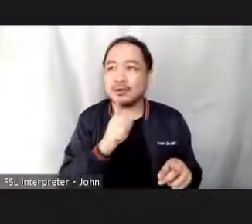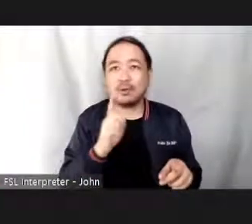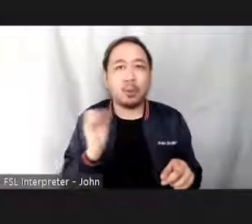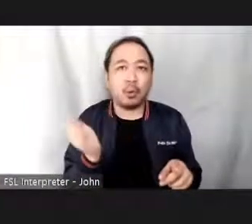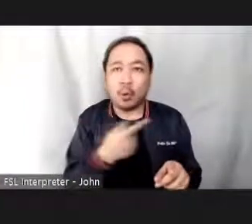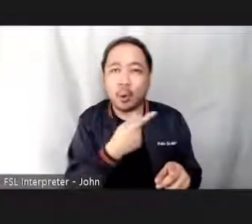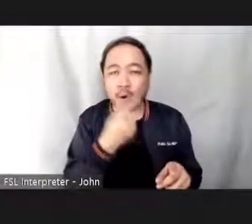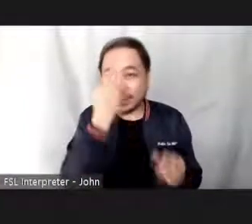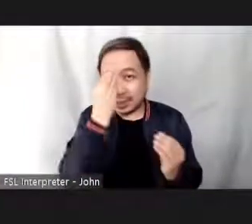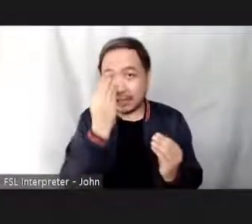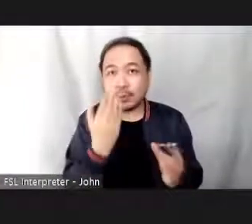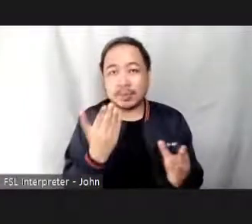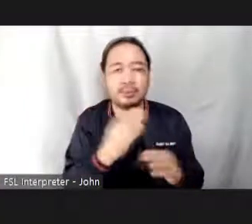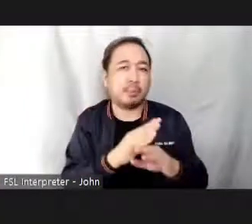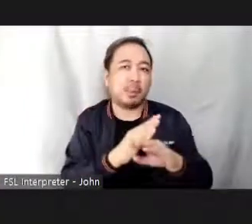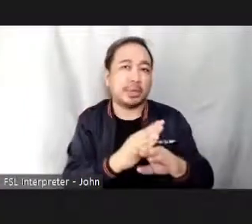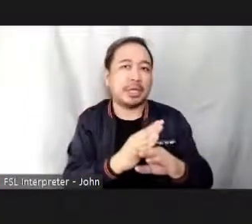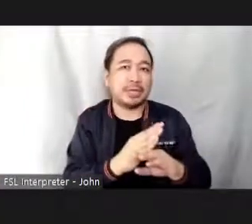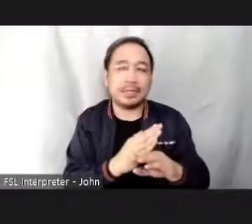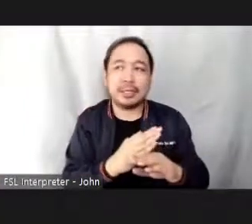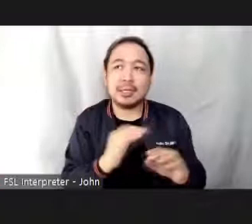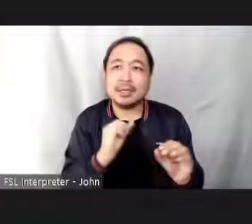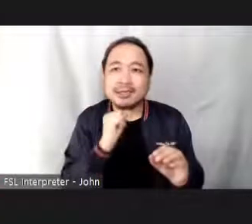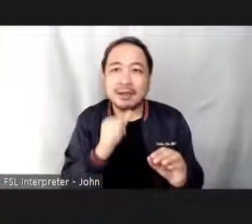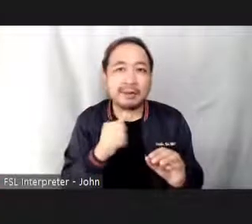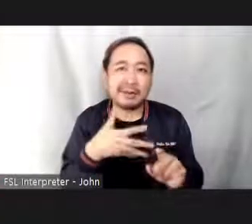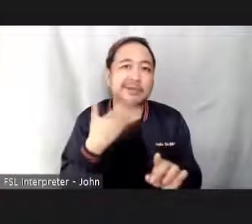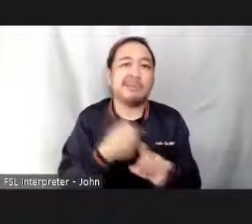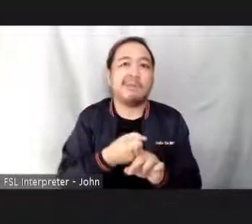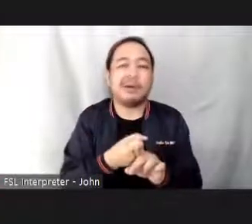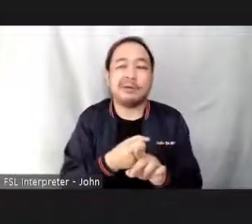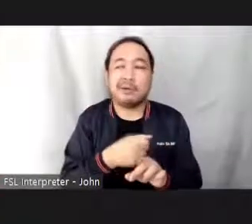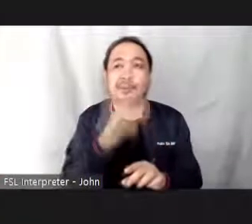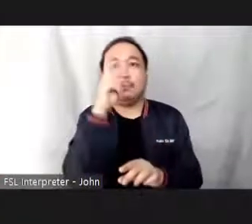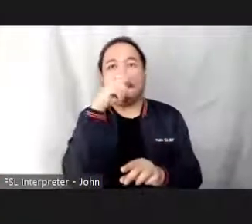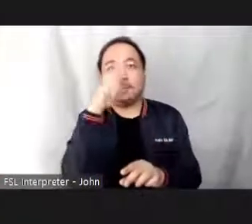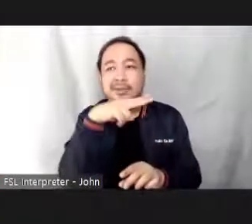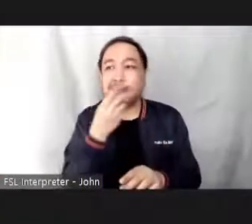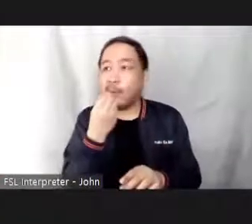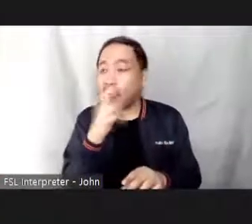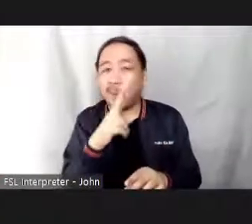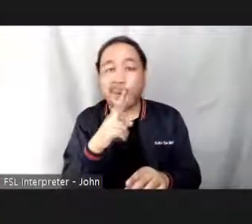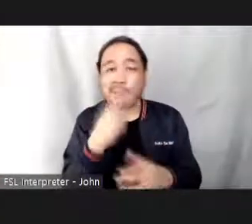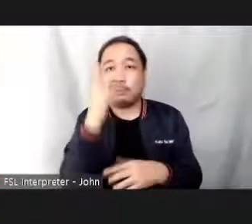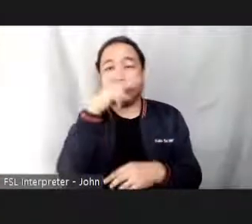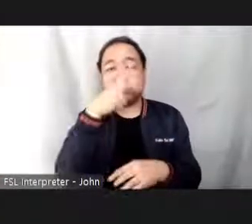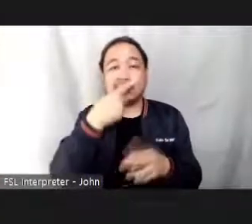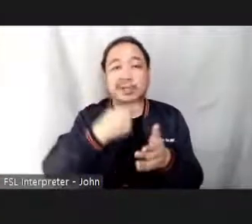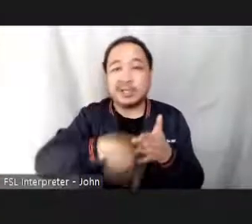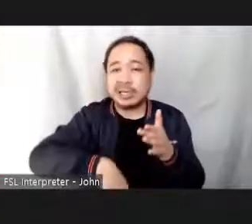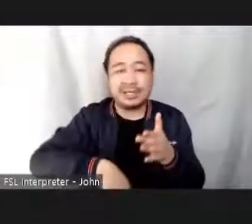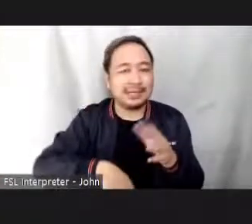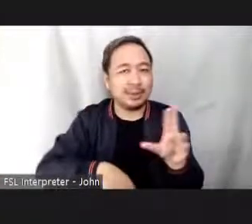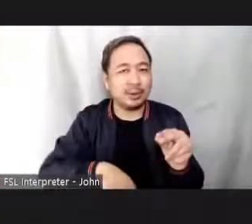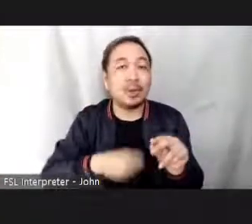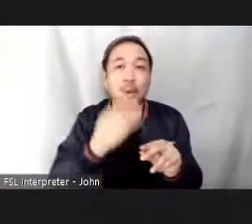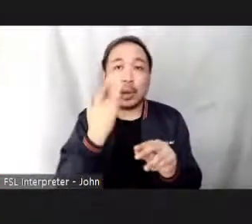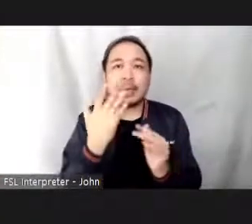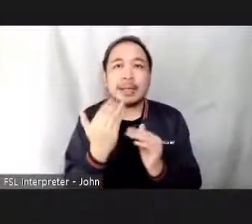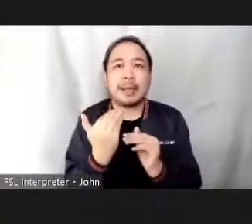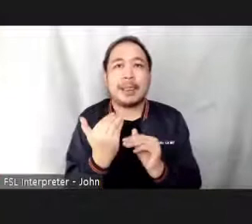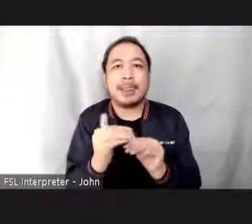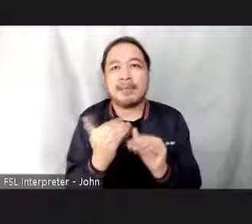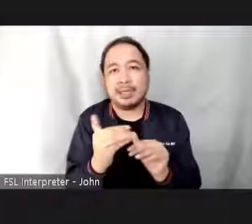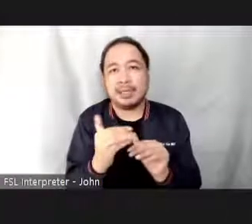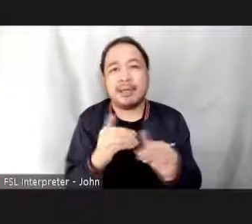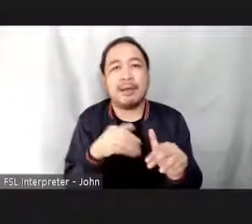ito mako-compromise due to human errors or accidentally ma-delete yung data by limiting the access of each